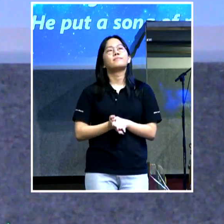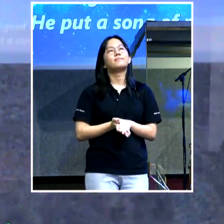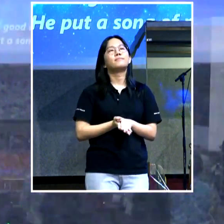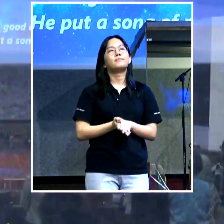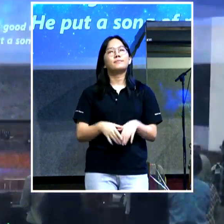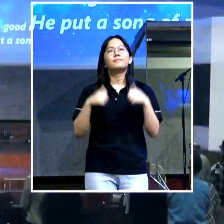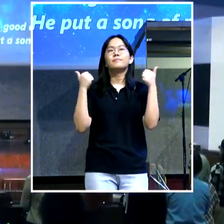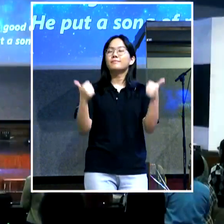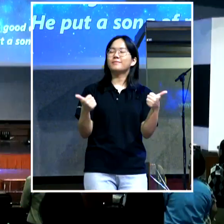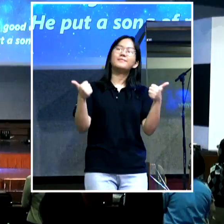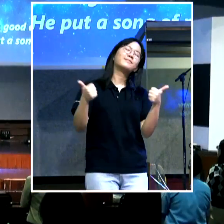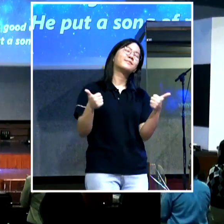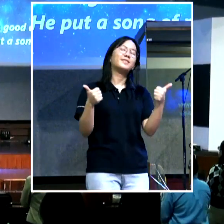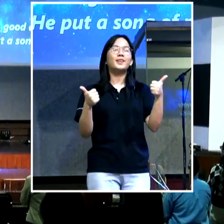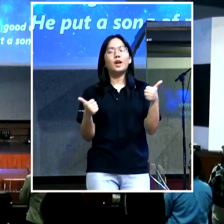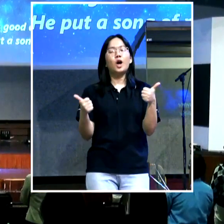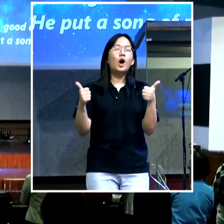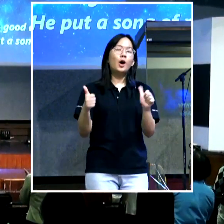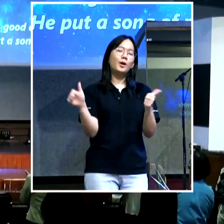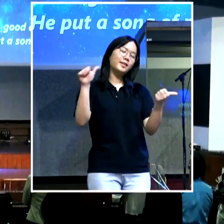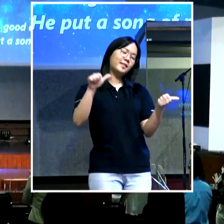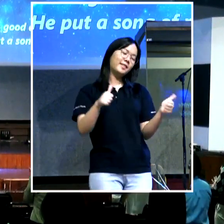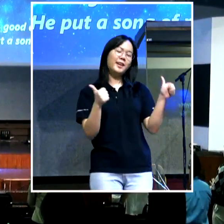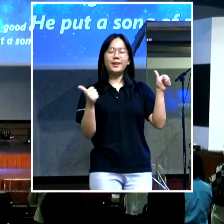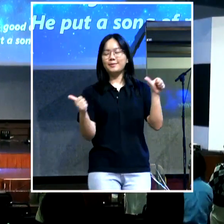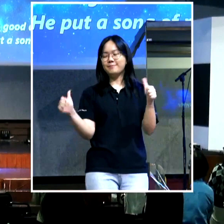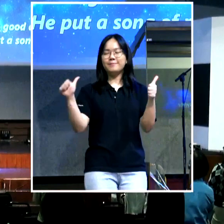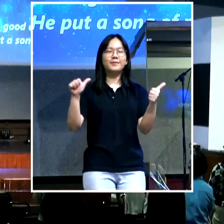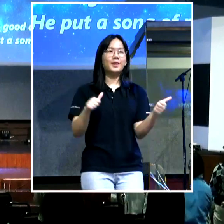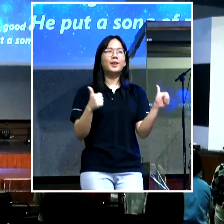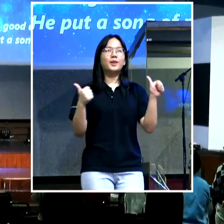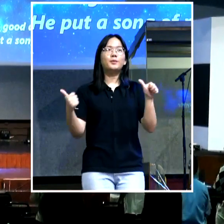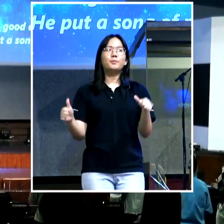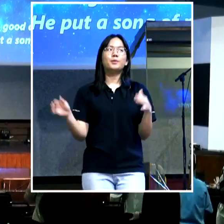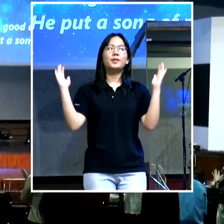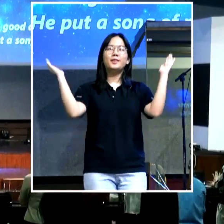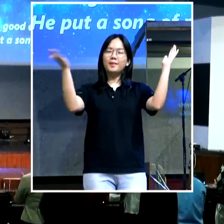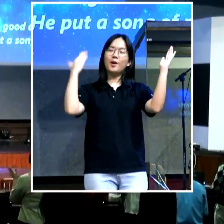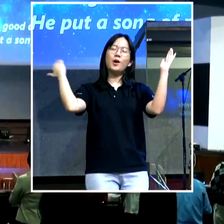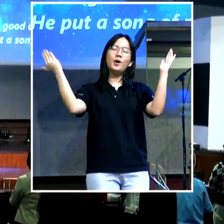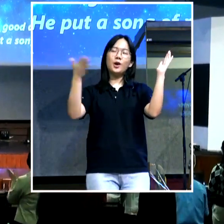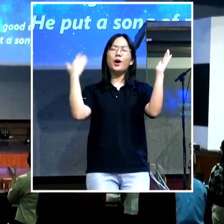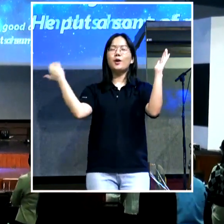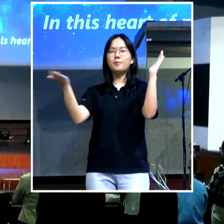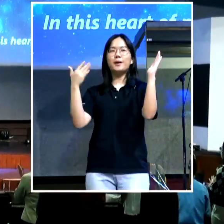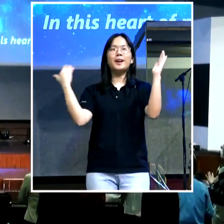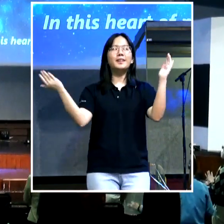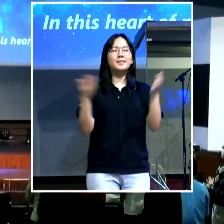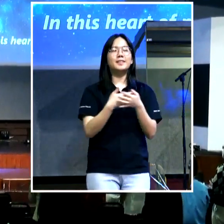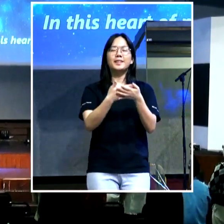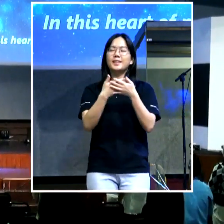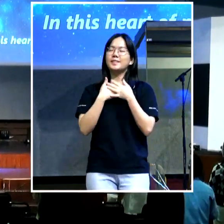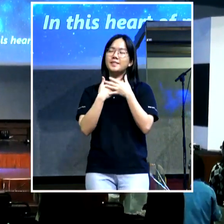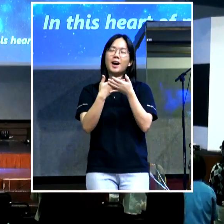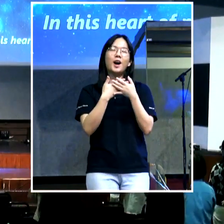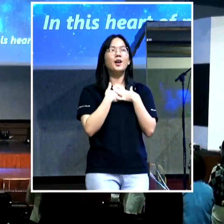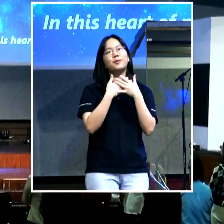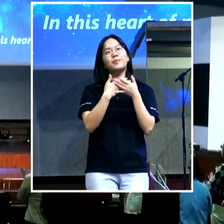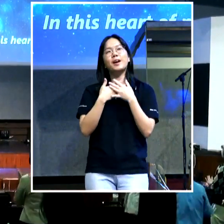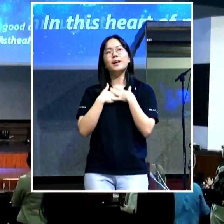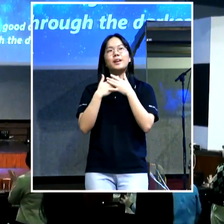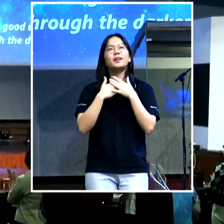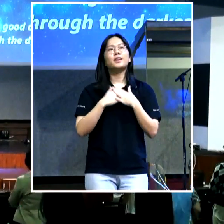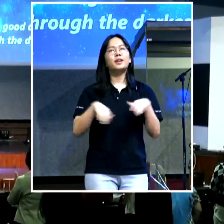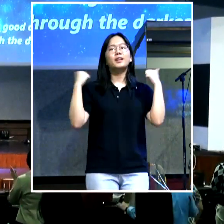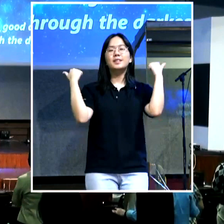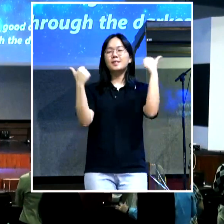time. And God is good all the time. He put a song of praise in this heart of